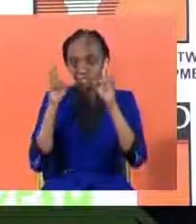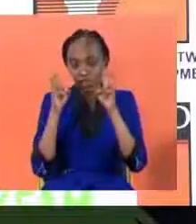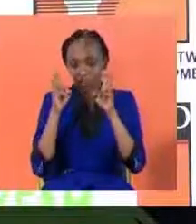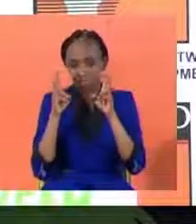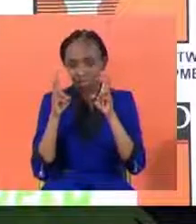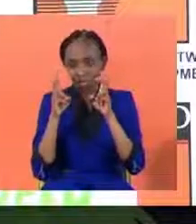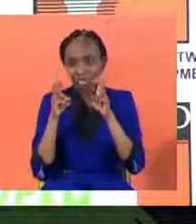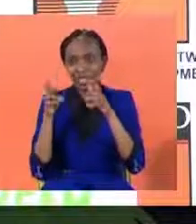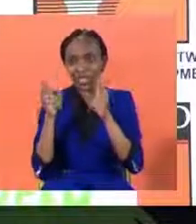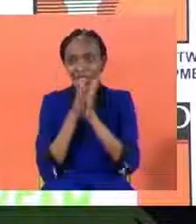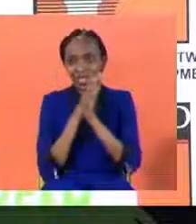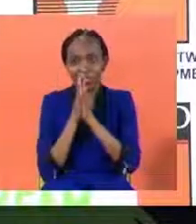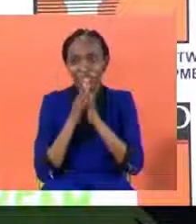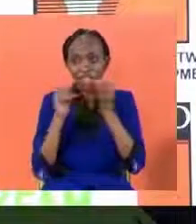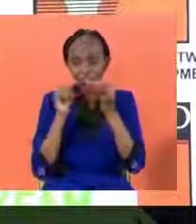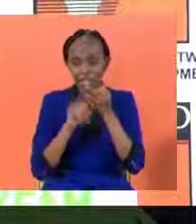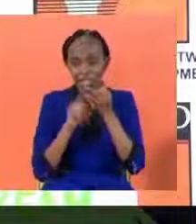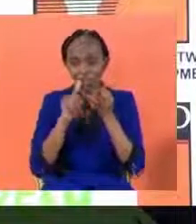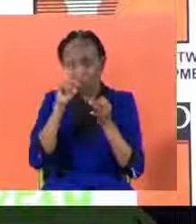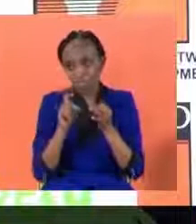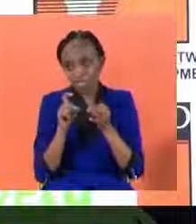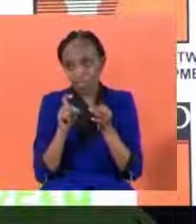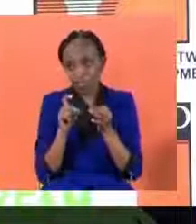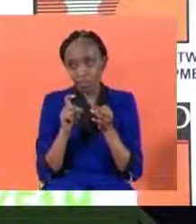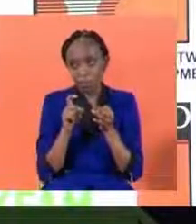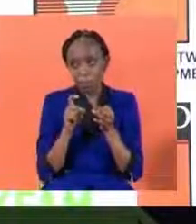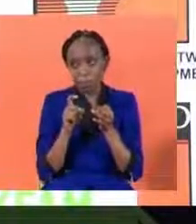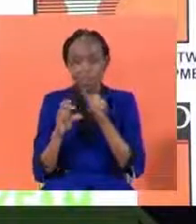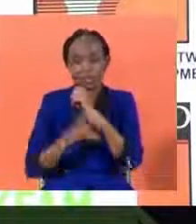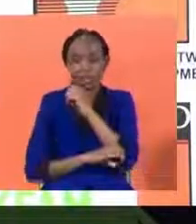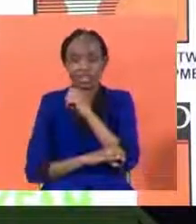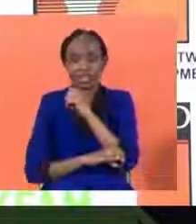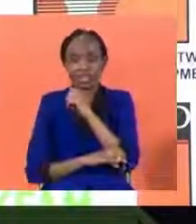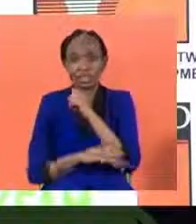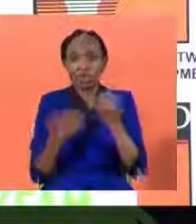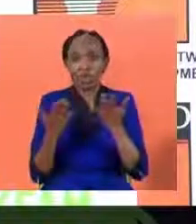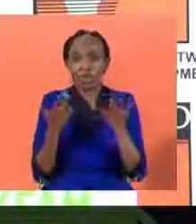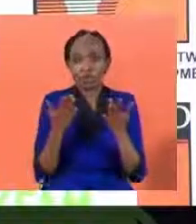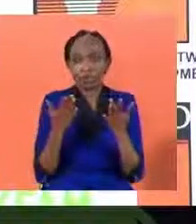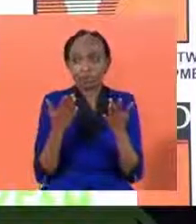such a story? Second question: in a country where